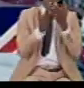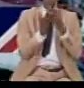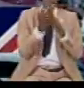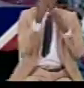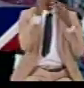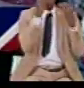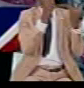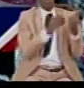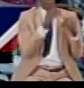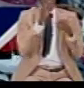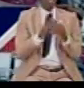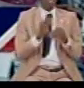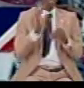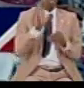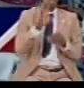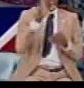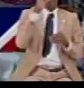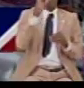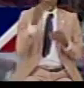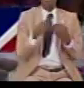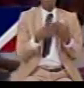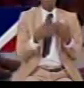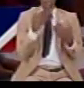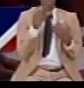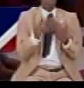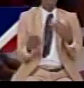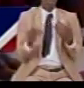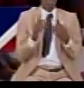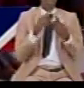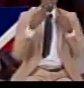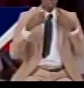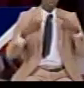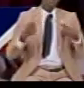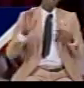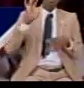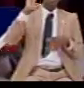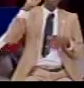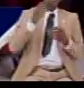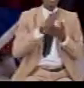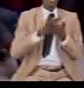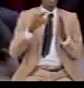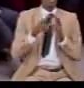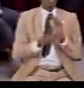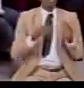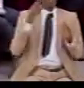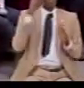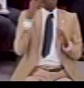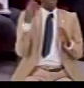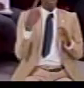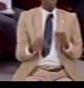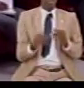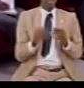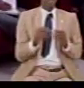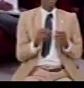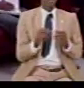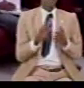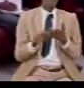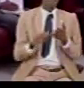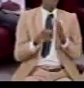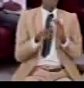his blood, to declare his righteousness for the remission of sins